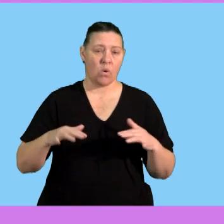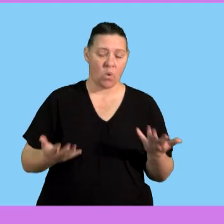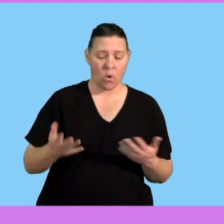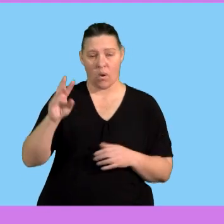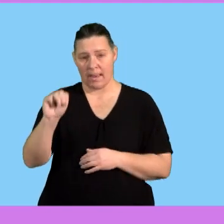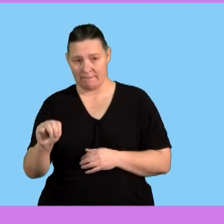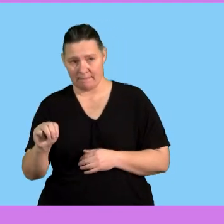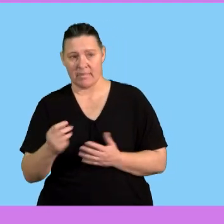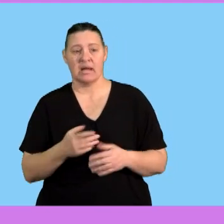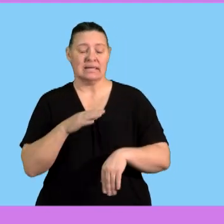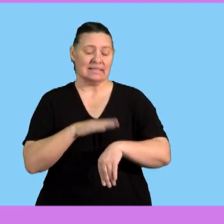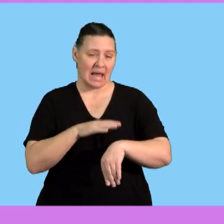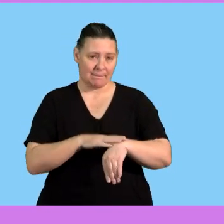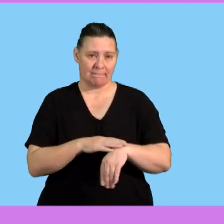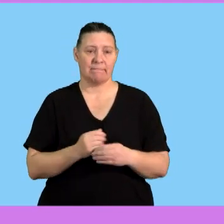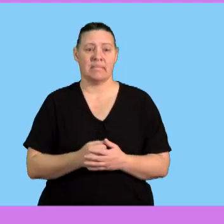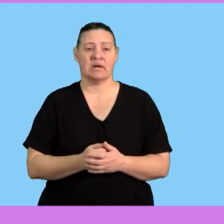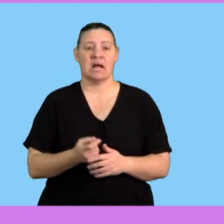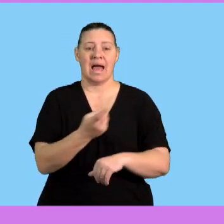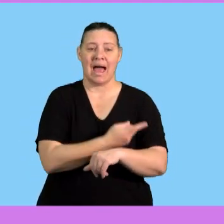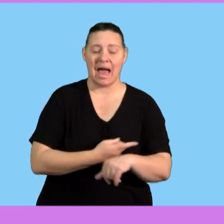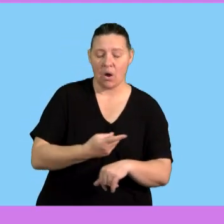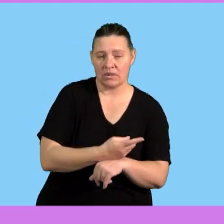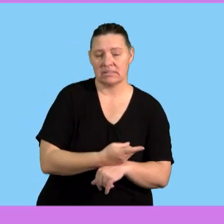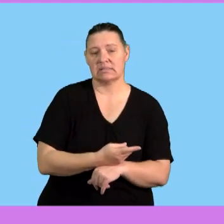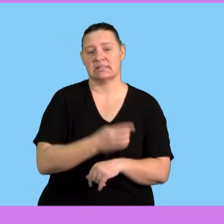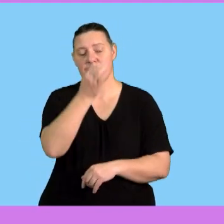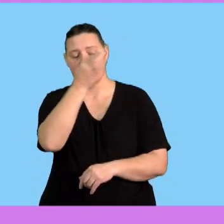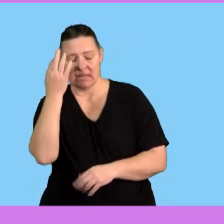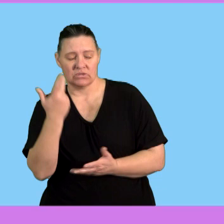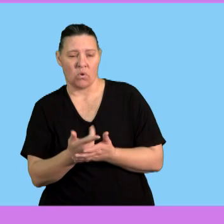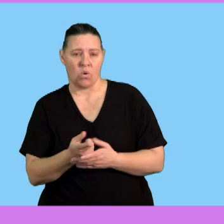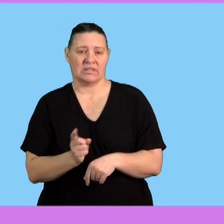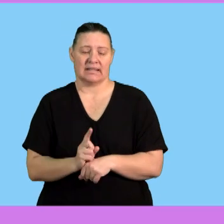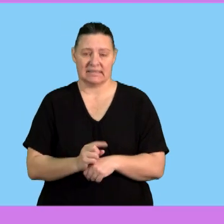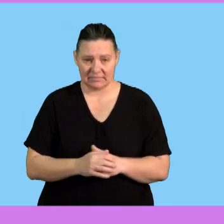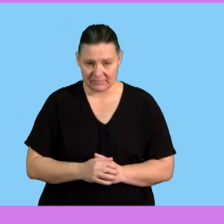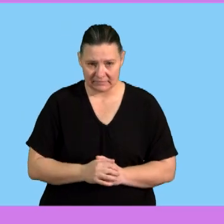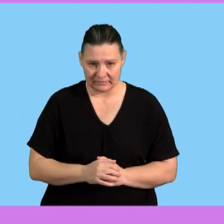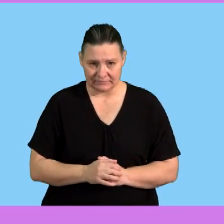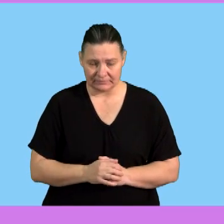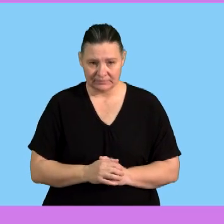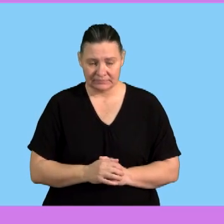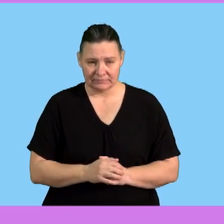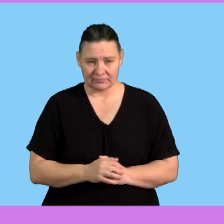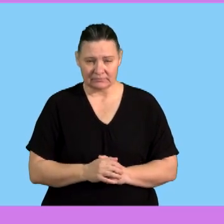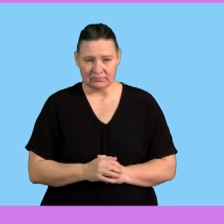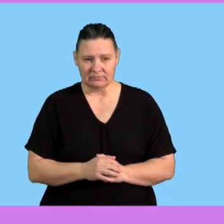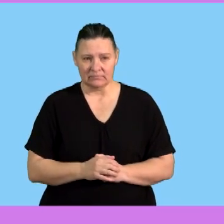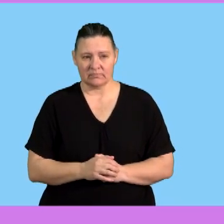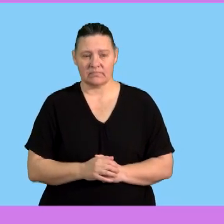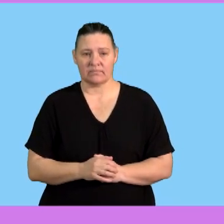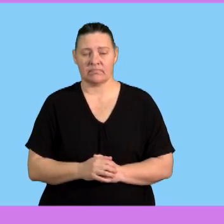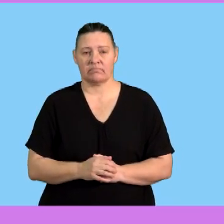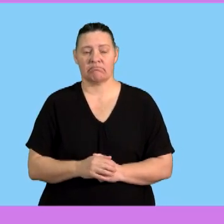or meters. Time can be asked to be given or calculated in hours, minutes, or seconds.